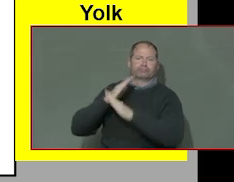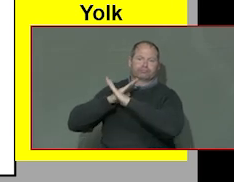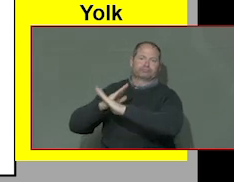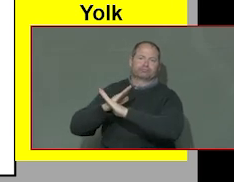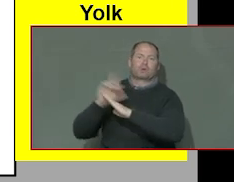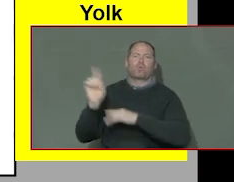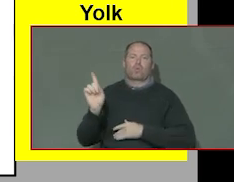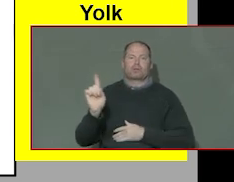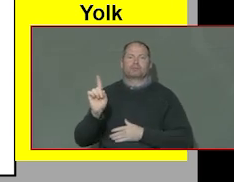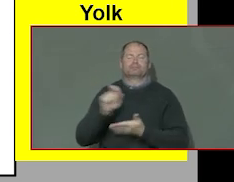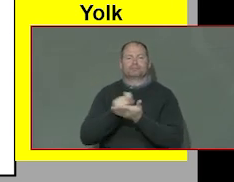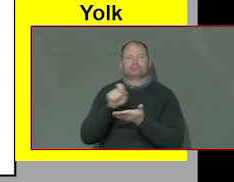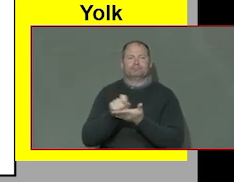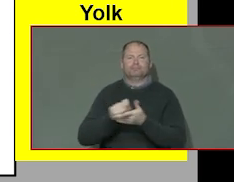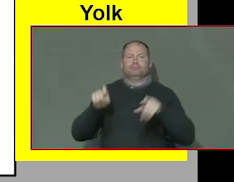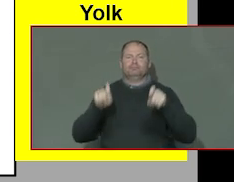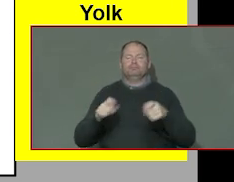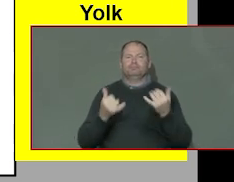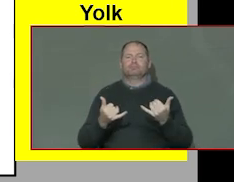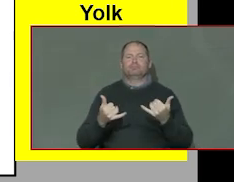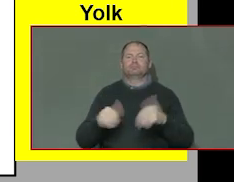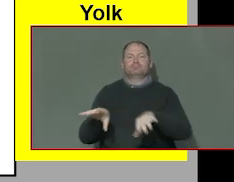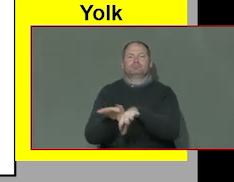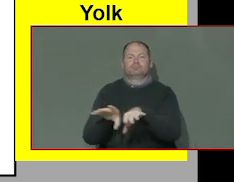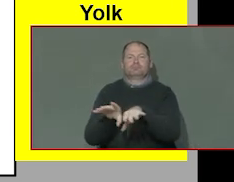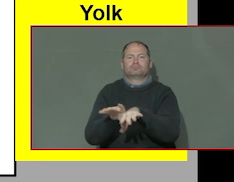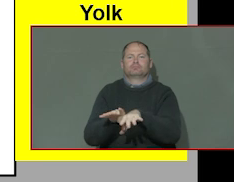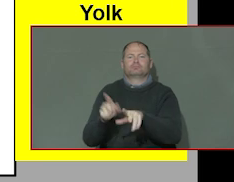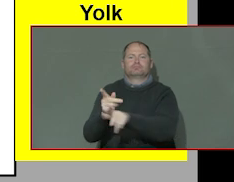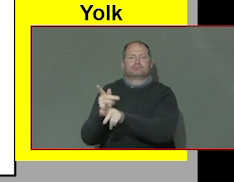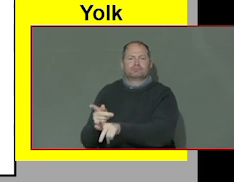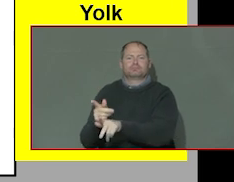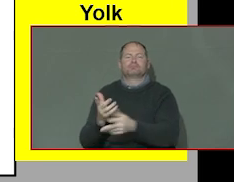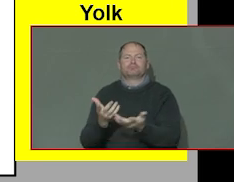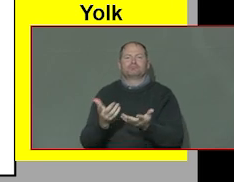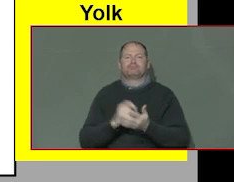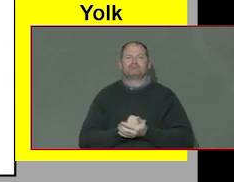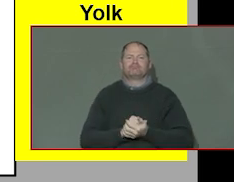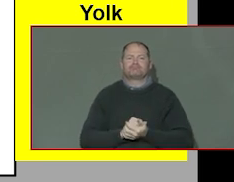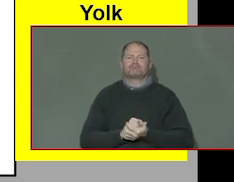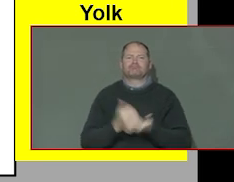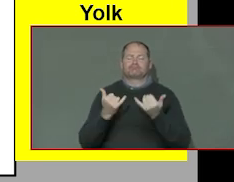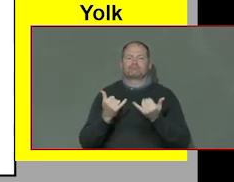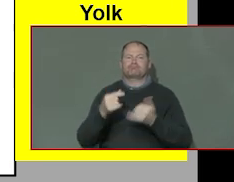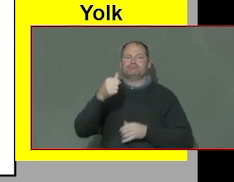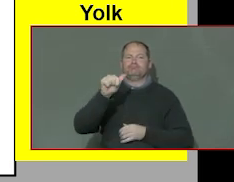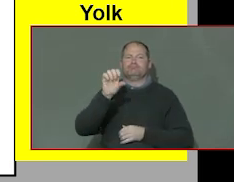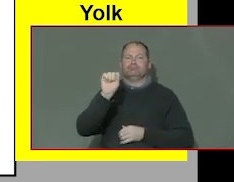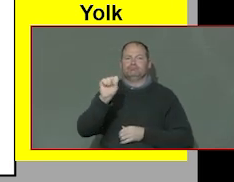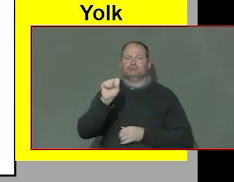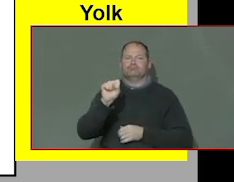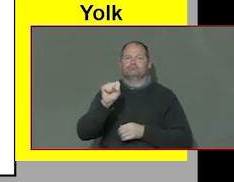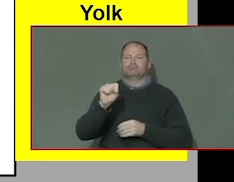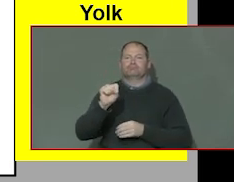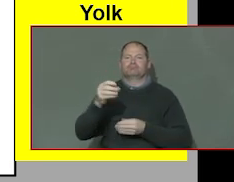The Atlantis waste products are kept there, and then also gas exchange with the